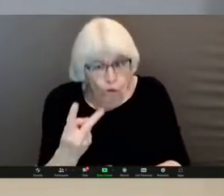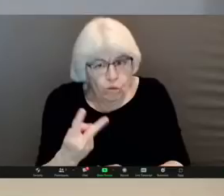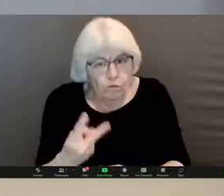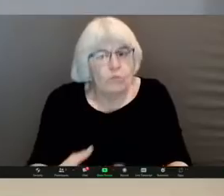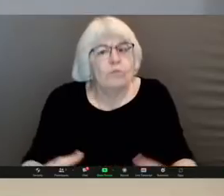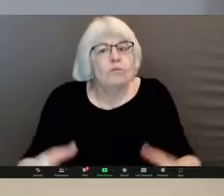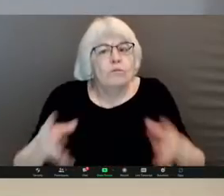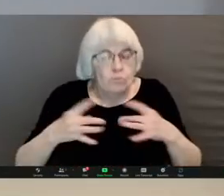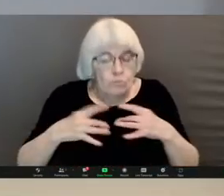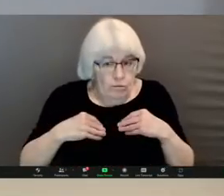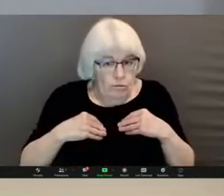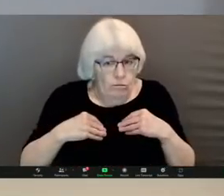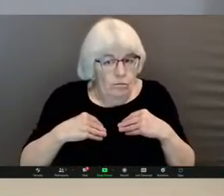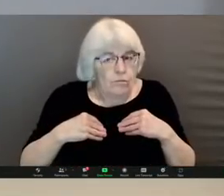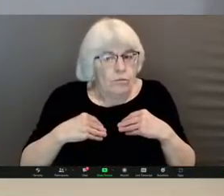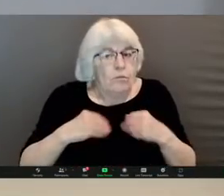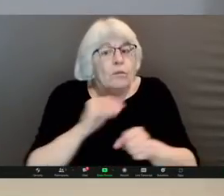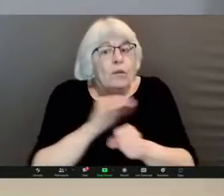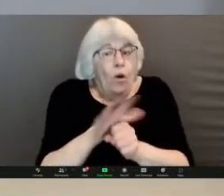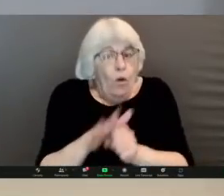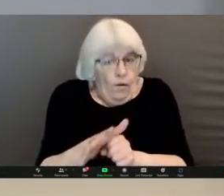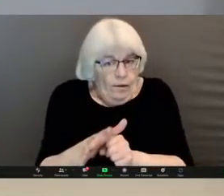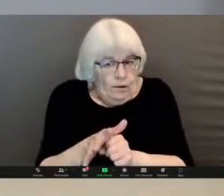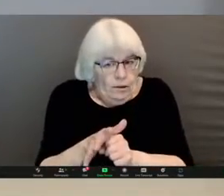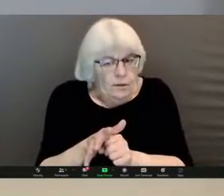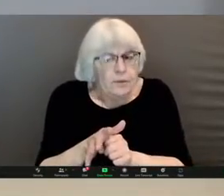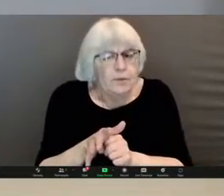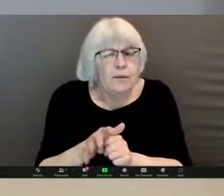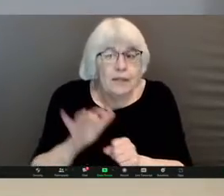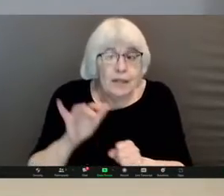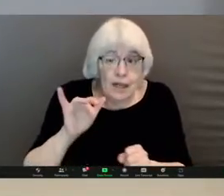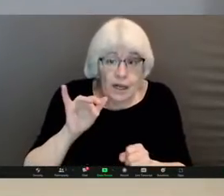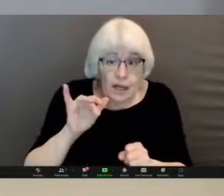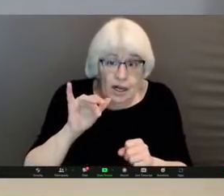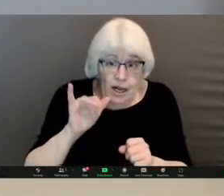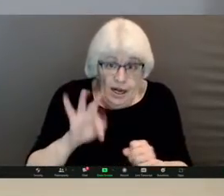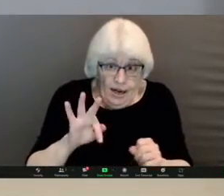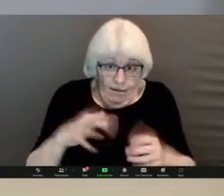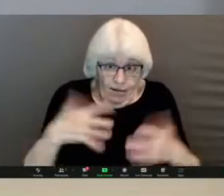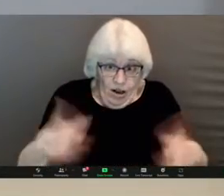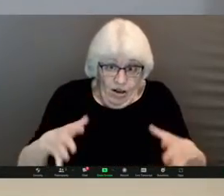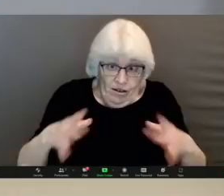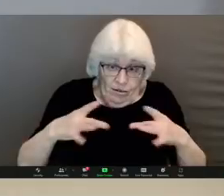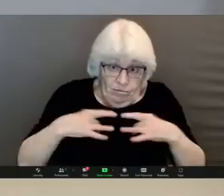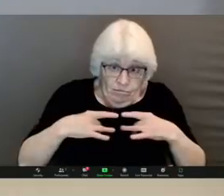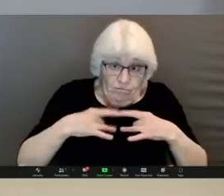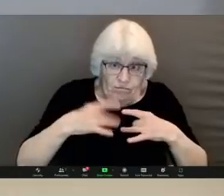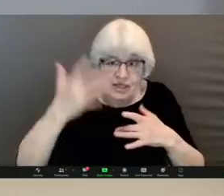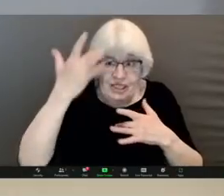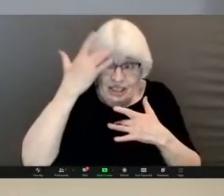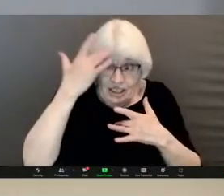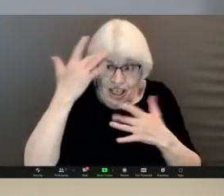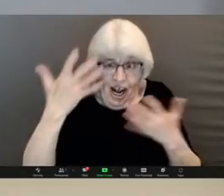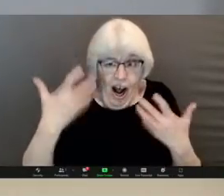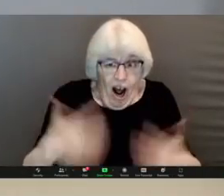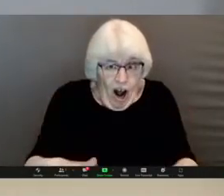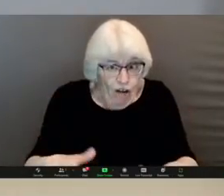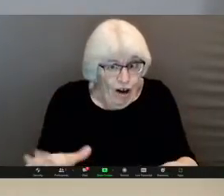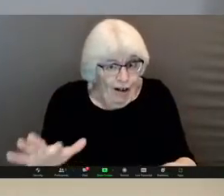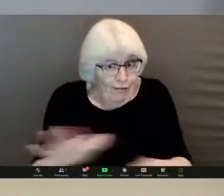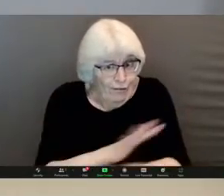vaccinated decreases the likelihood of being hospitalized with COVID-19 and reduces the chance of spreading the virus to others.